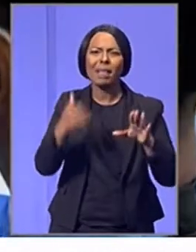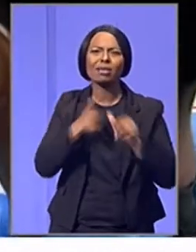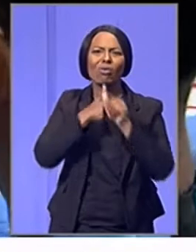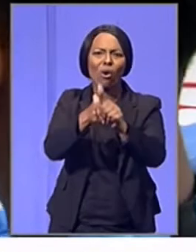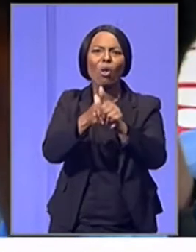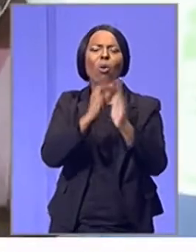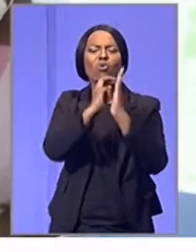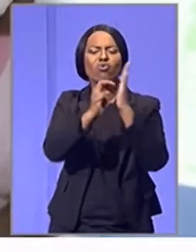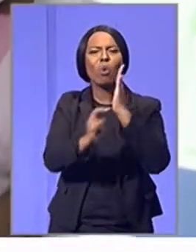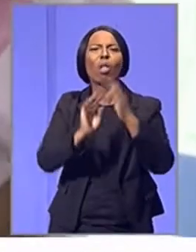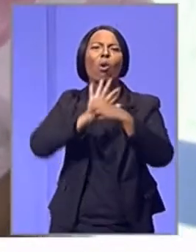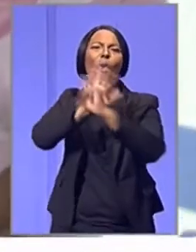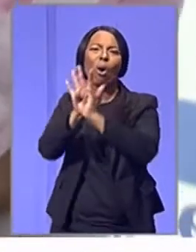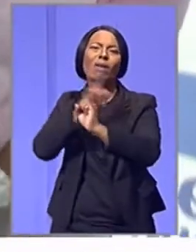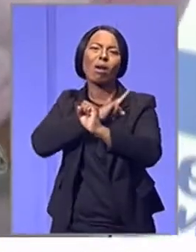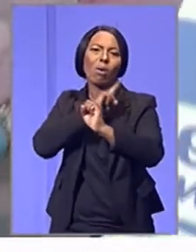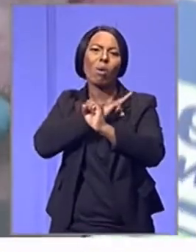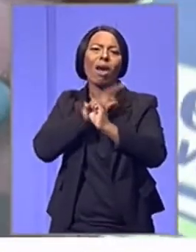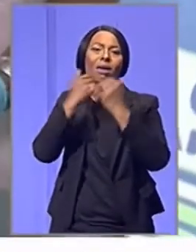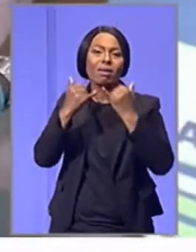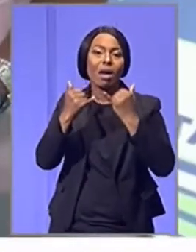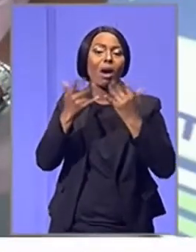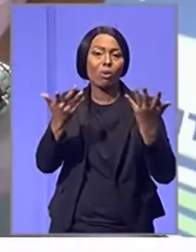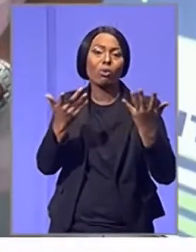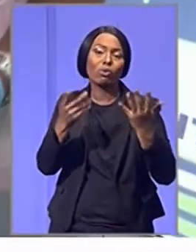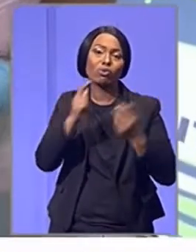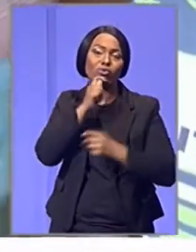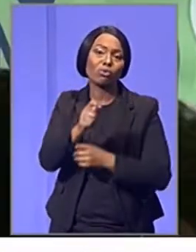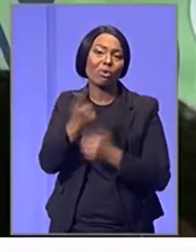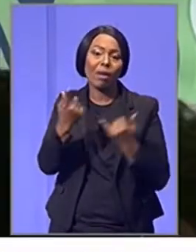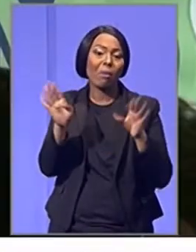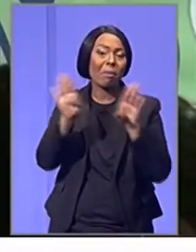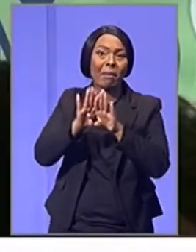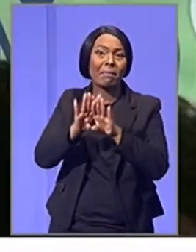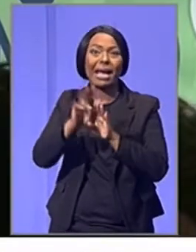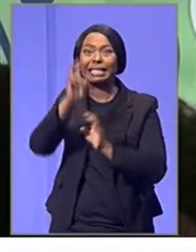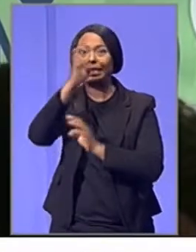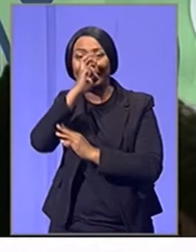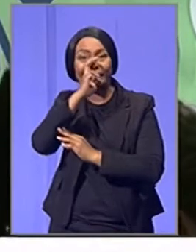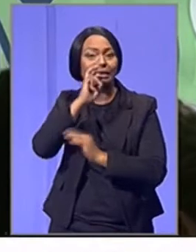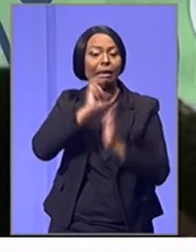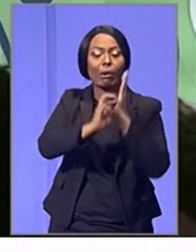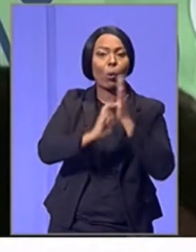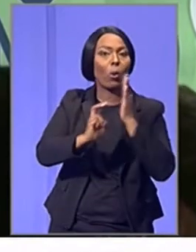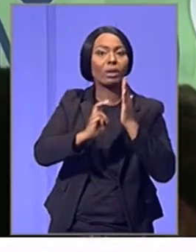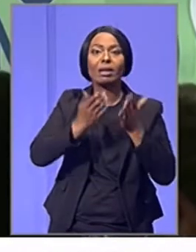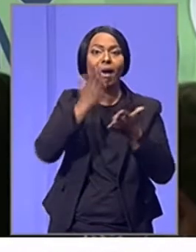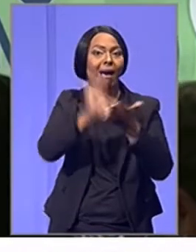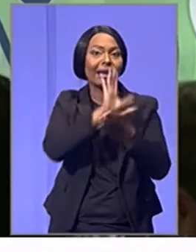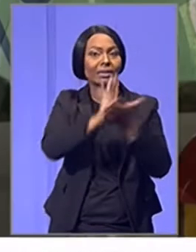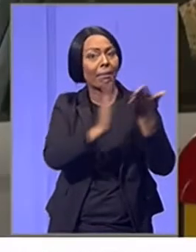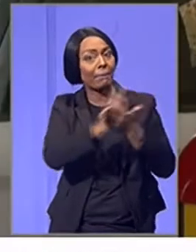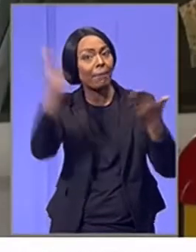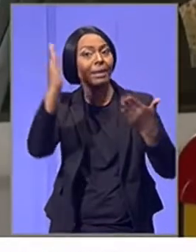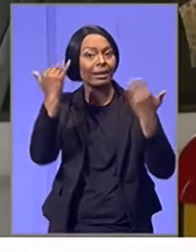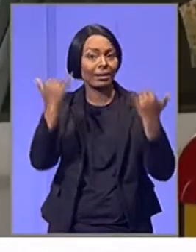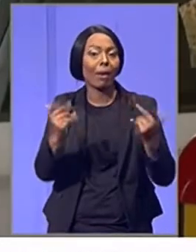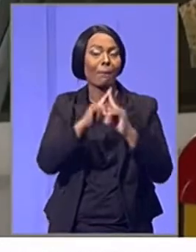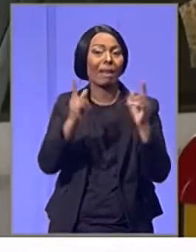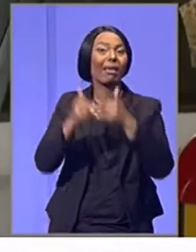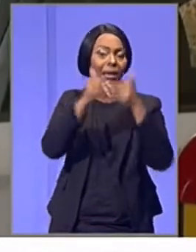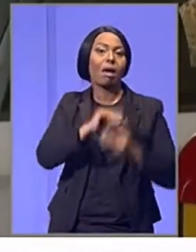COVID-19 kudu ka ge lenaneo la taolo ya masetlapelo le fedišitšwe. Le ge go le bjalo Tona ya maphelo o re leuba la